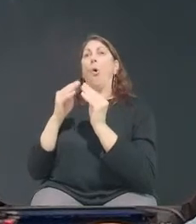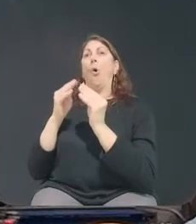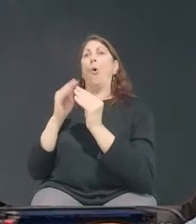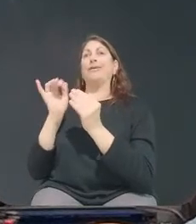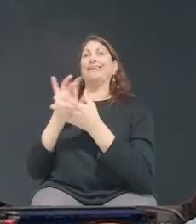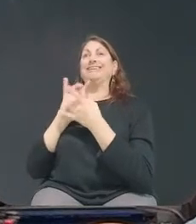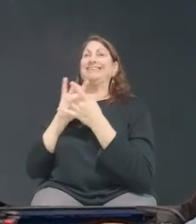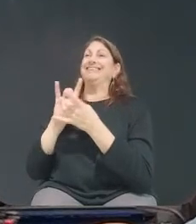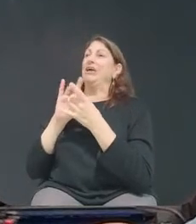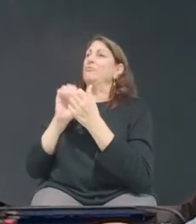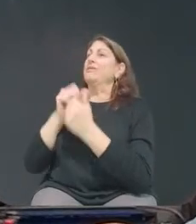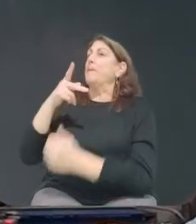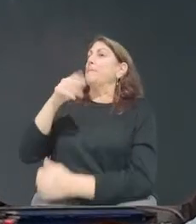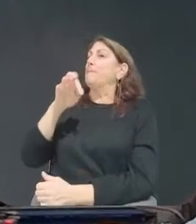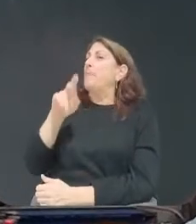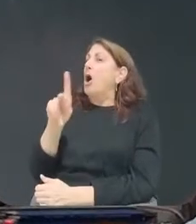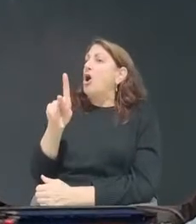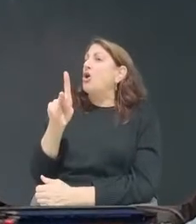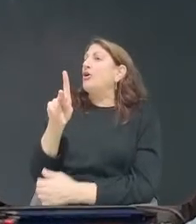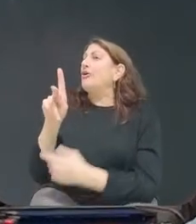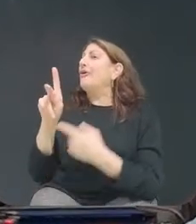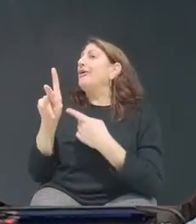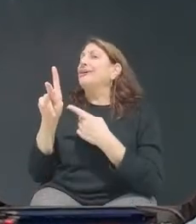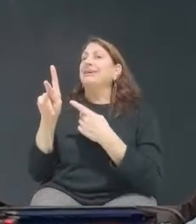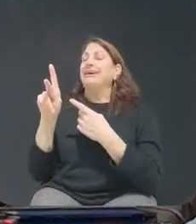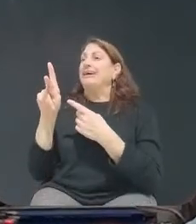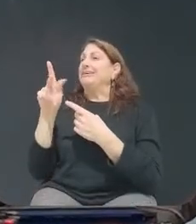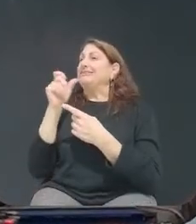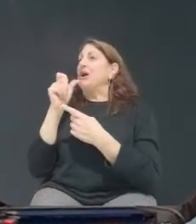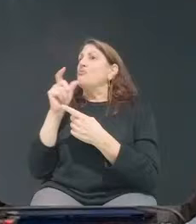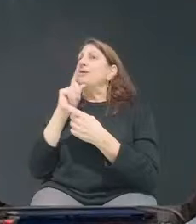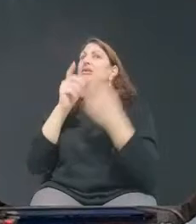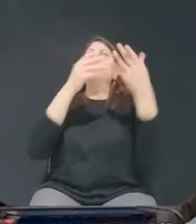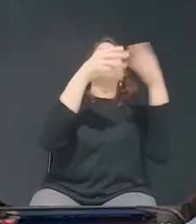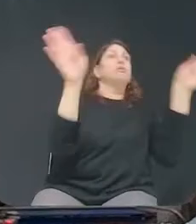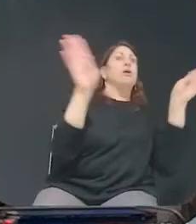I was just curious if how that kind of segue